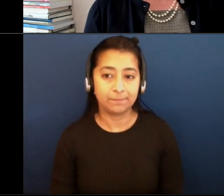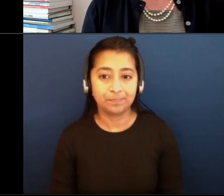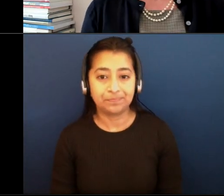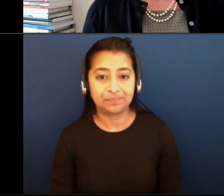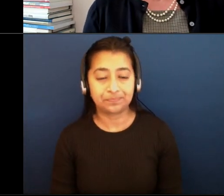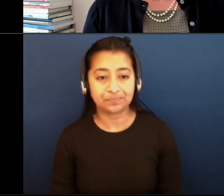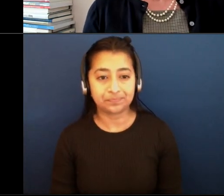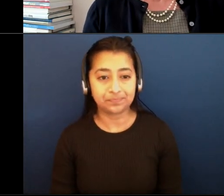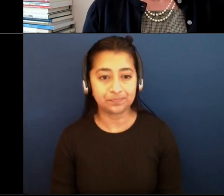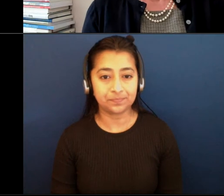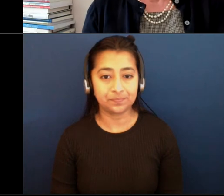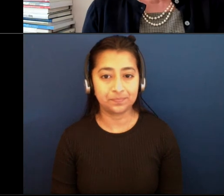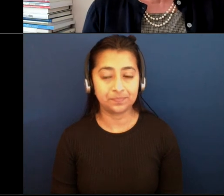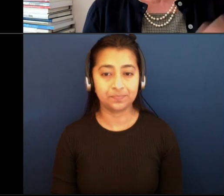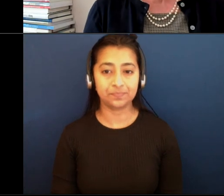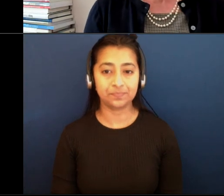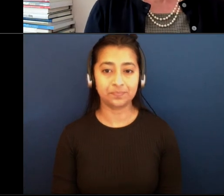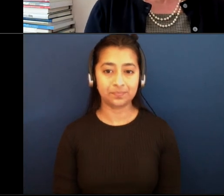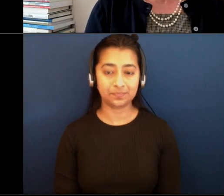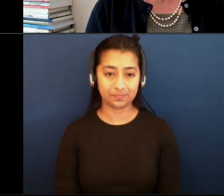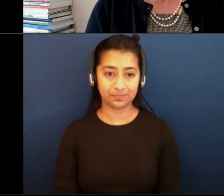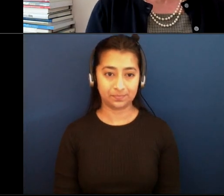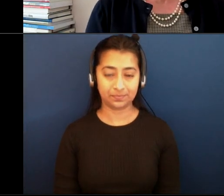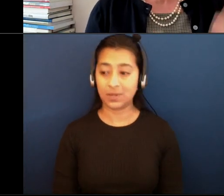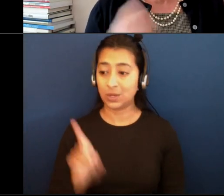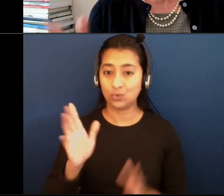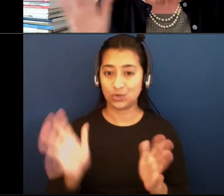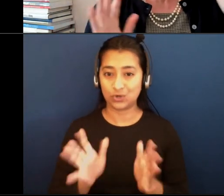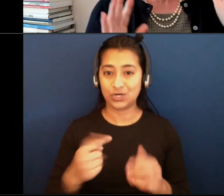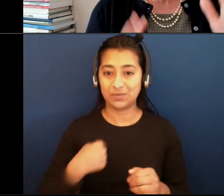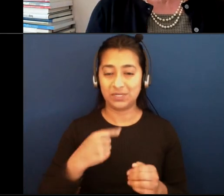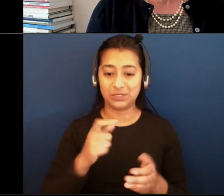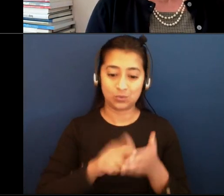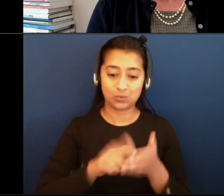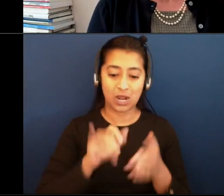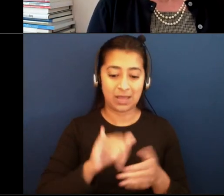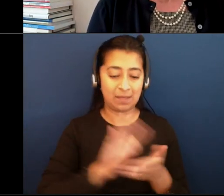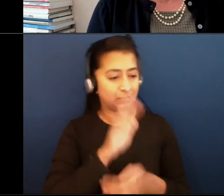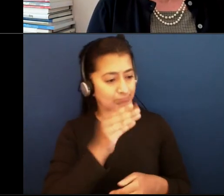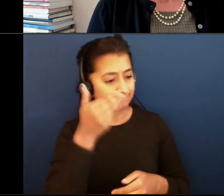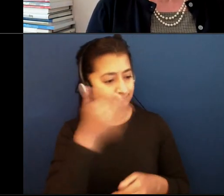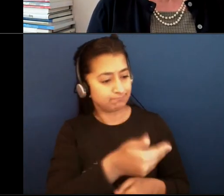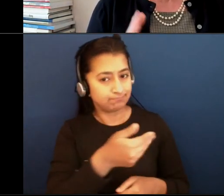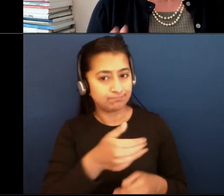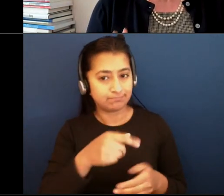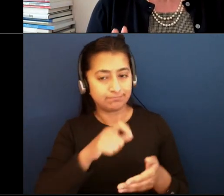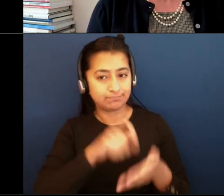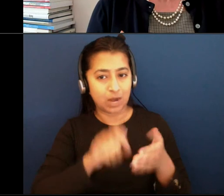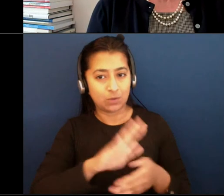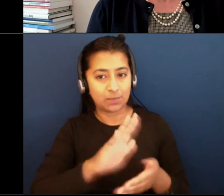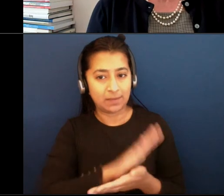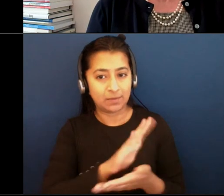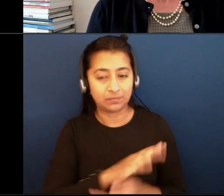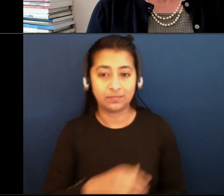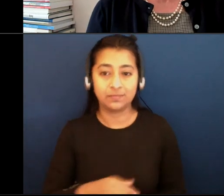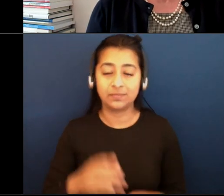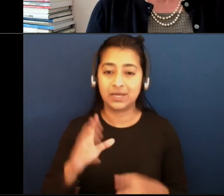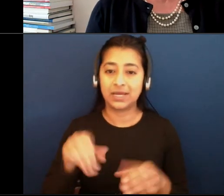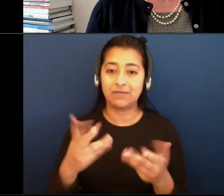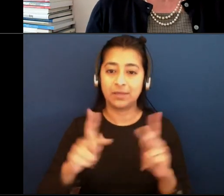part of why, you know, so you encouraged me to write this paper, right? You were like, write your paper, you know, kind of give people a sense